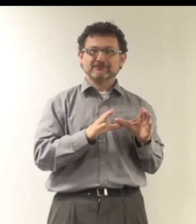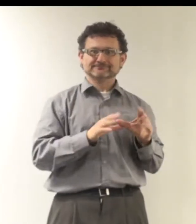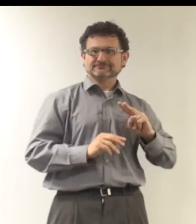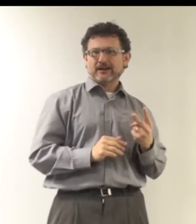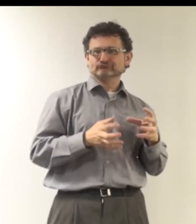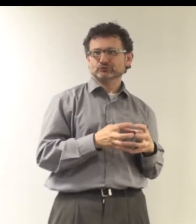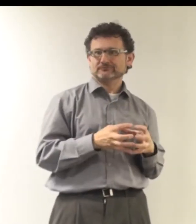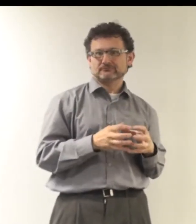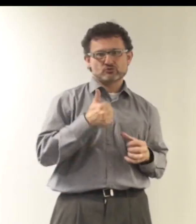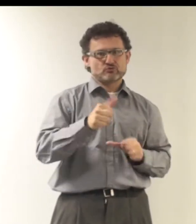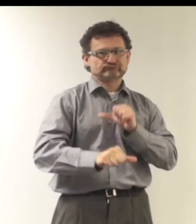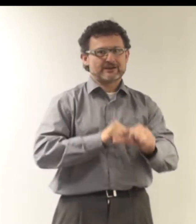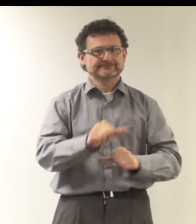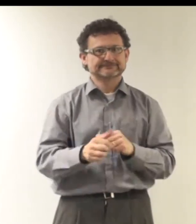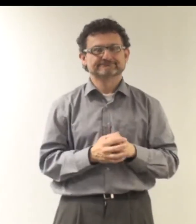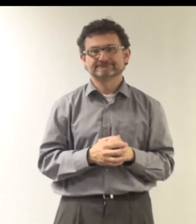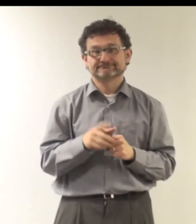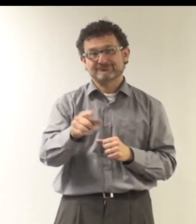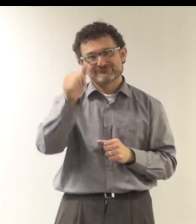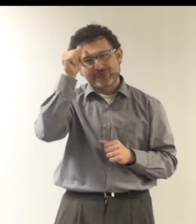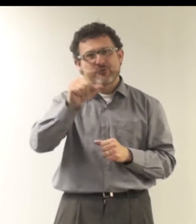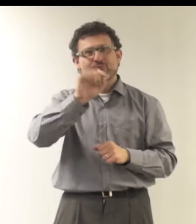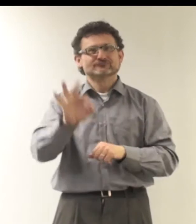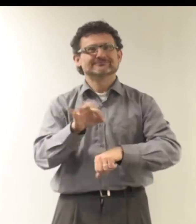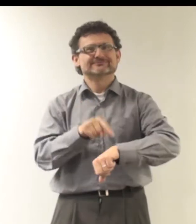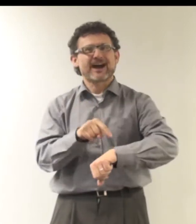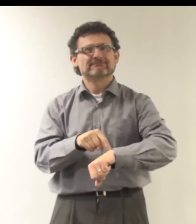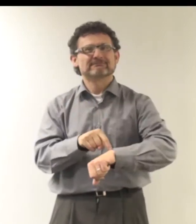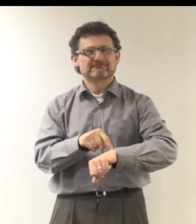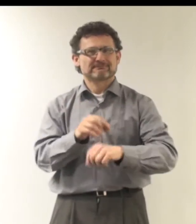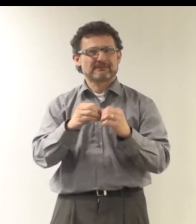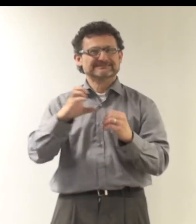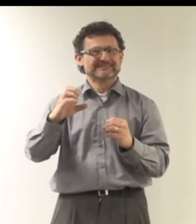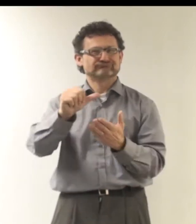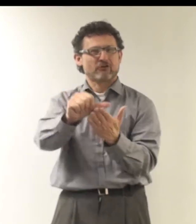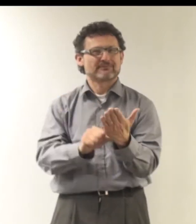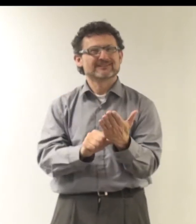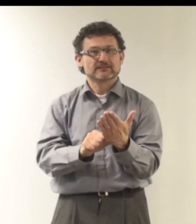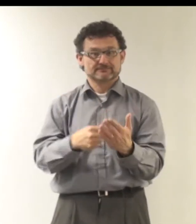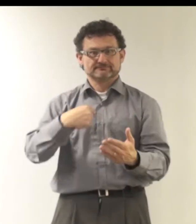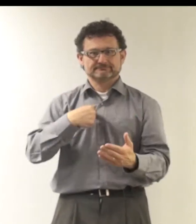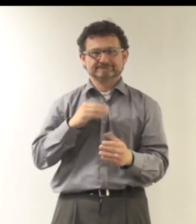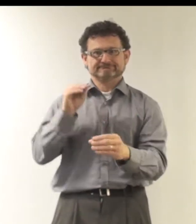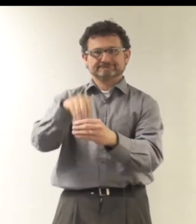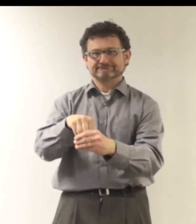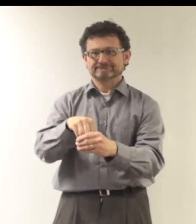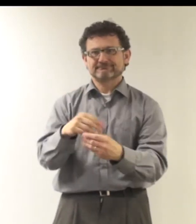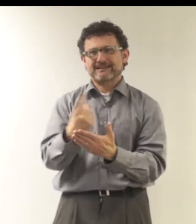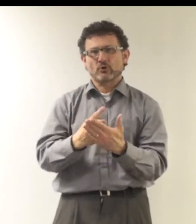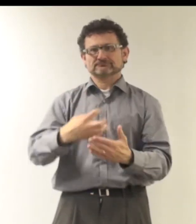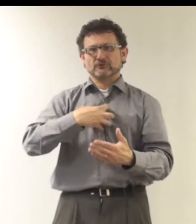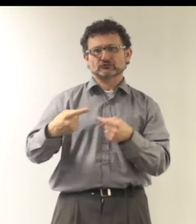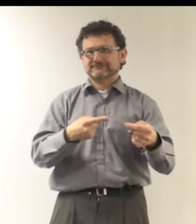three parties in the past in a top tier, and we've been in the second tier with UKIP and the BNP and people like that. This